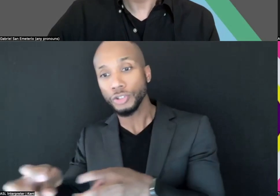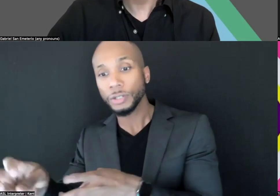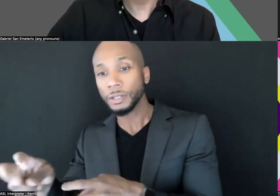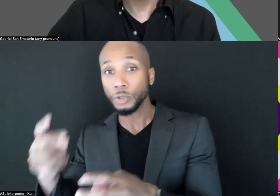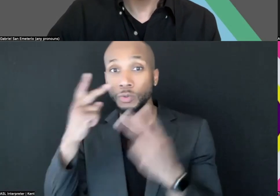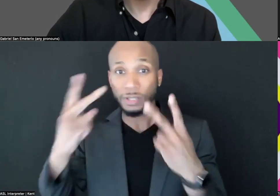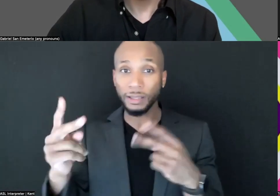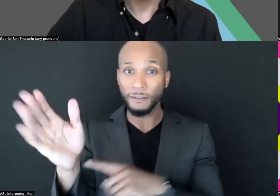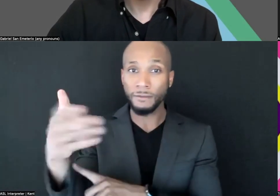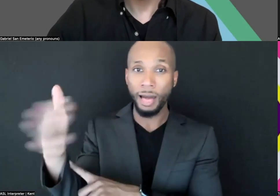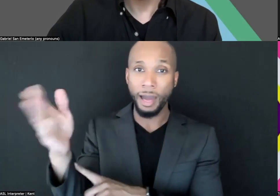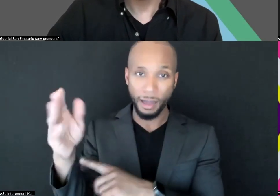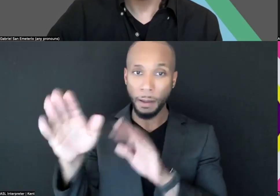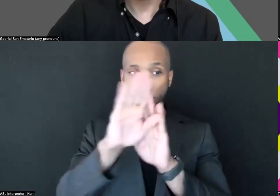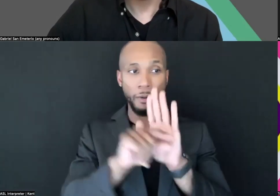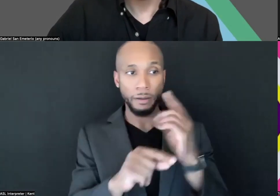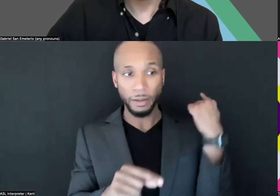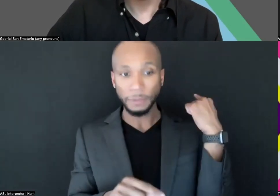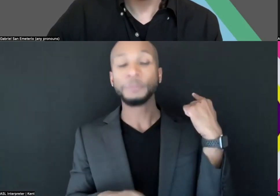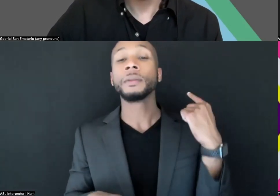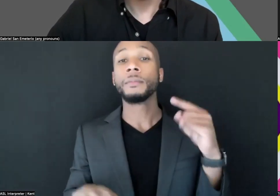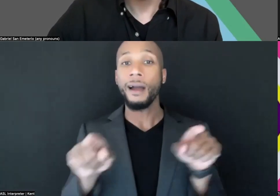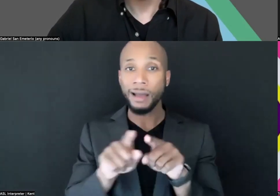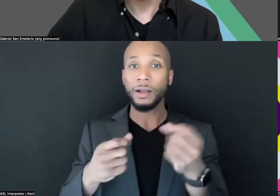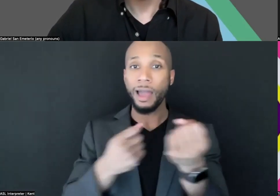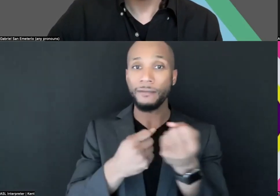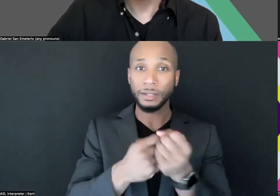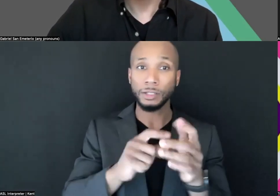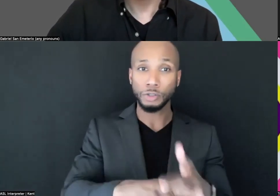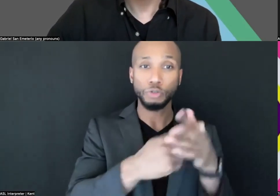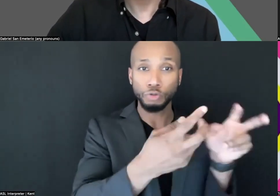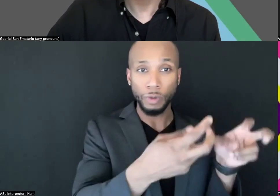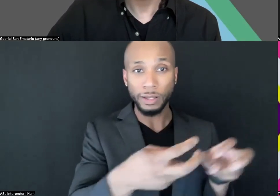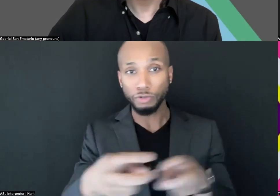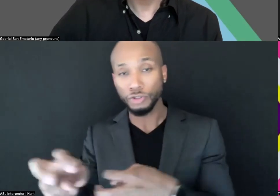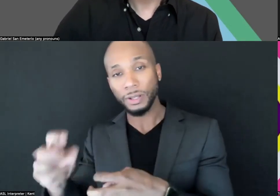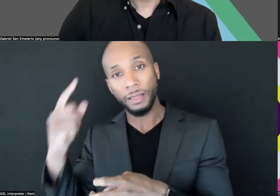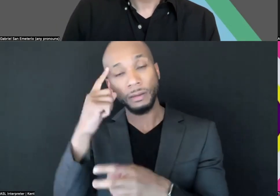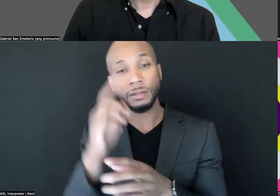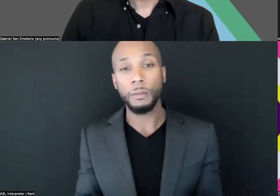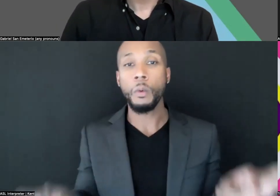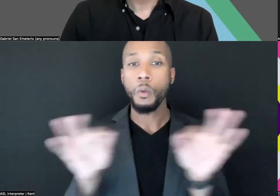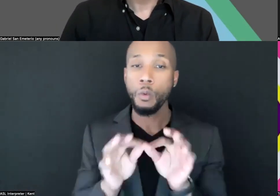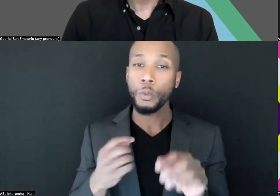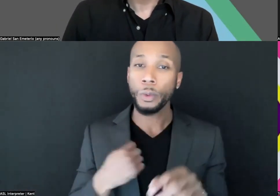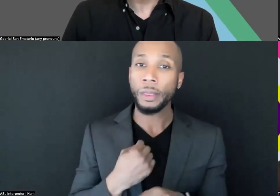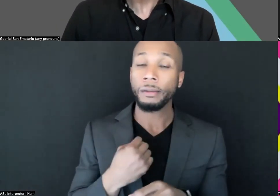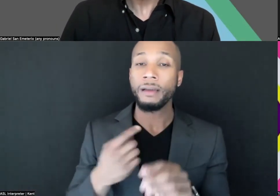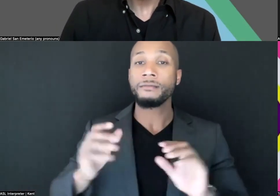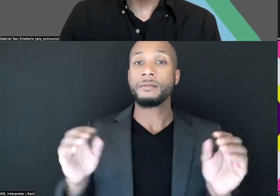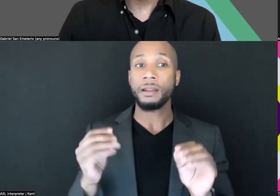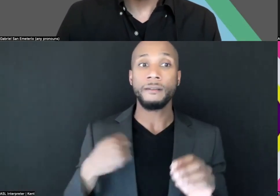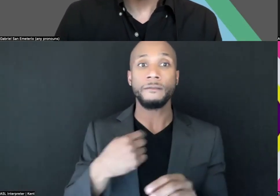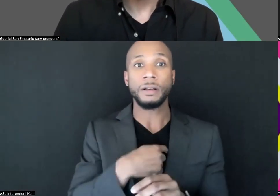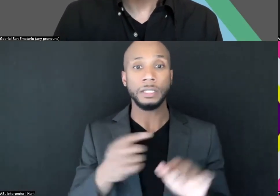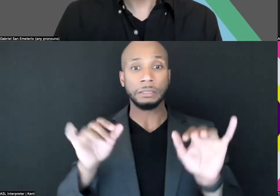behind me. But as our advocacy continues to transition, I think it's imperative that none of us stays in the